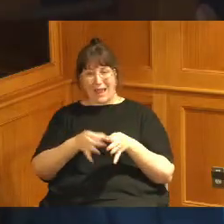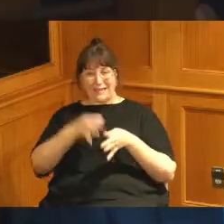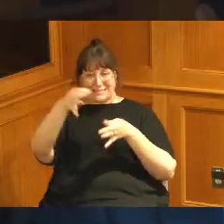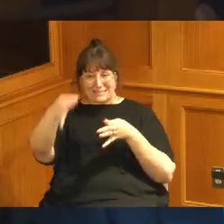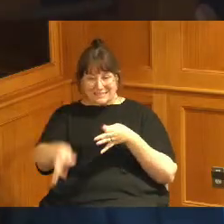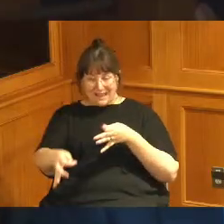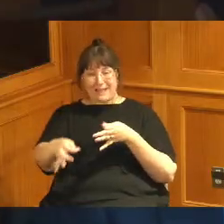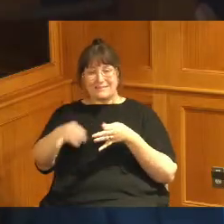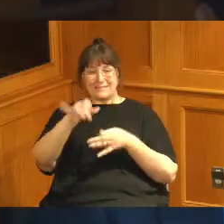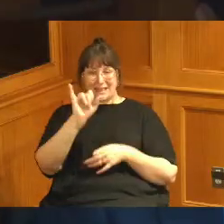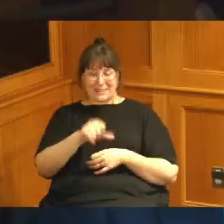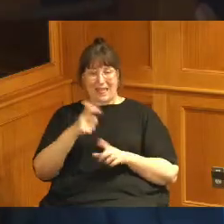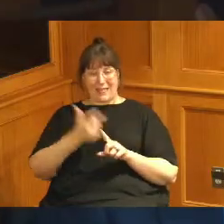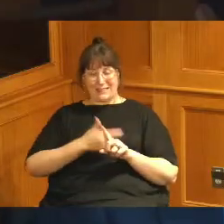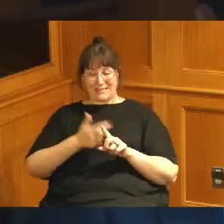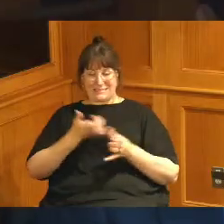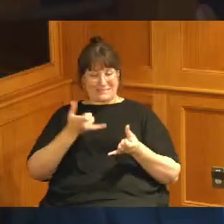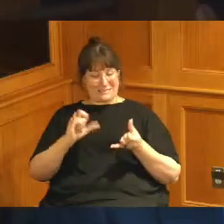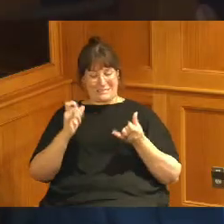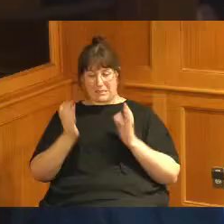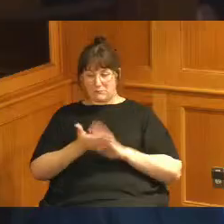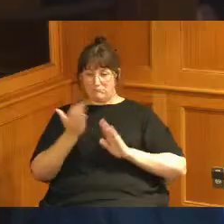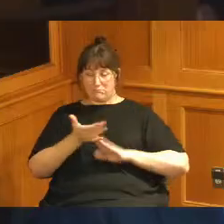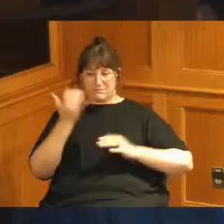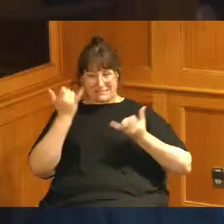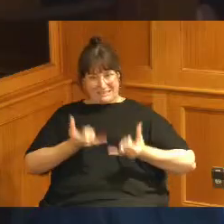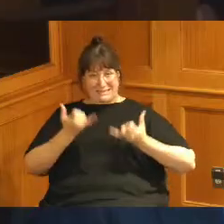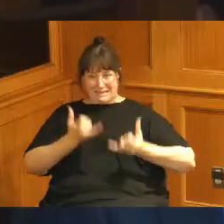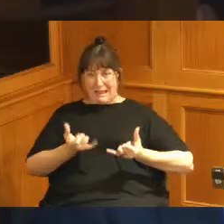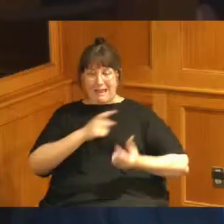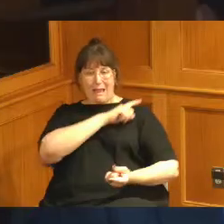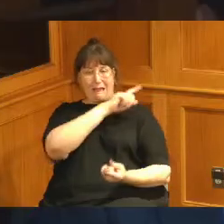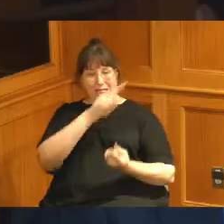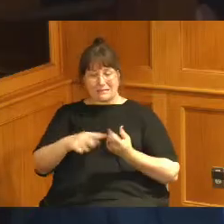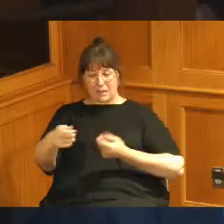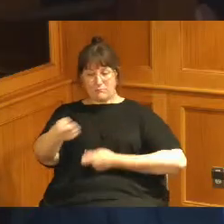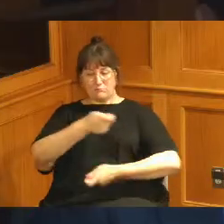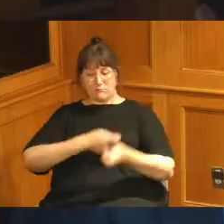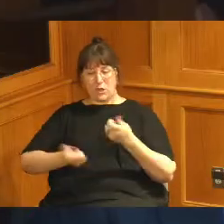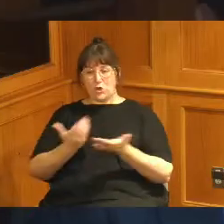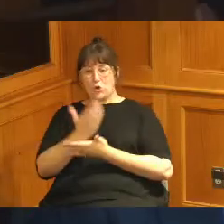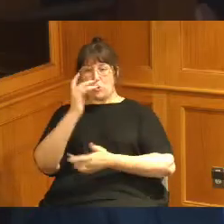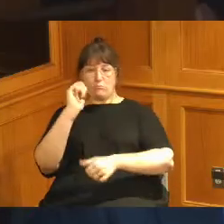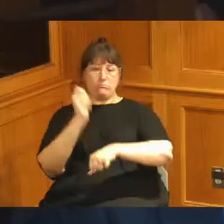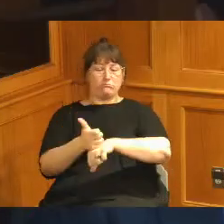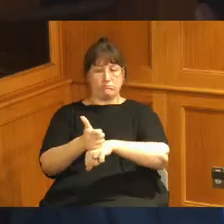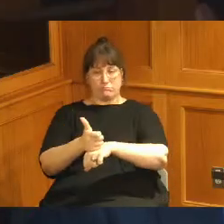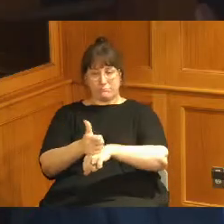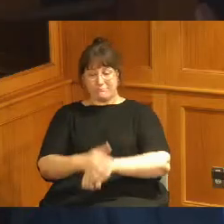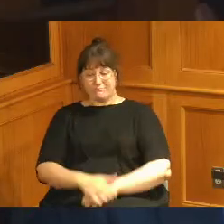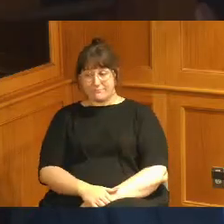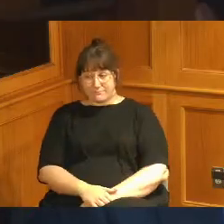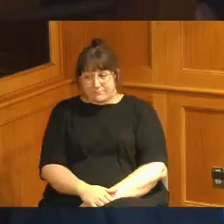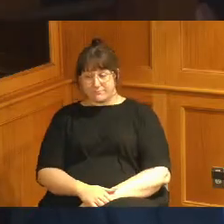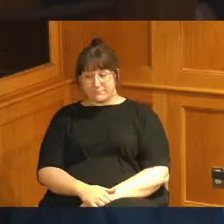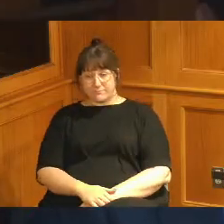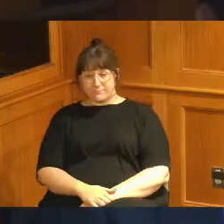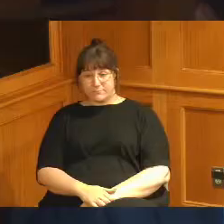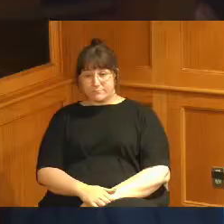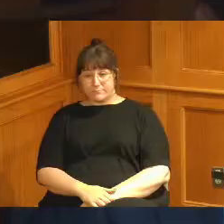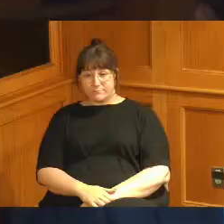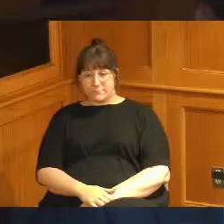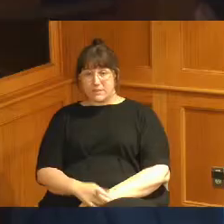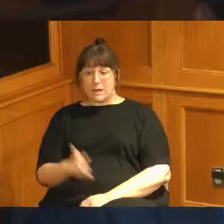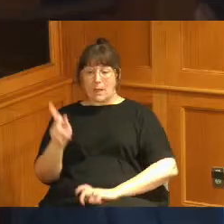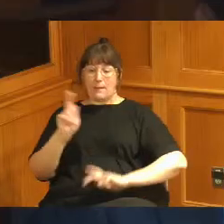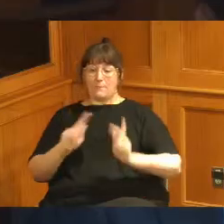1997 lease, still current today, until we get a replacement lease. And I want to make sure, because people